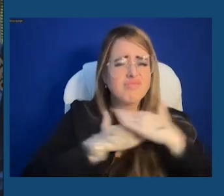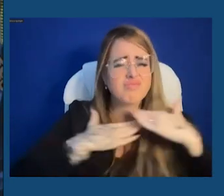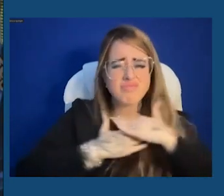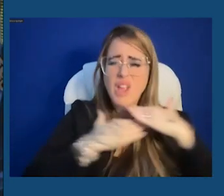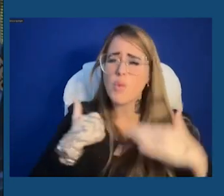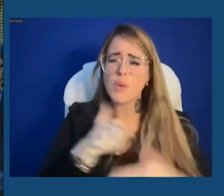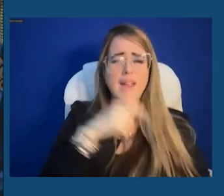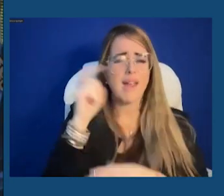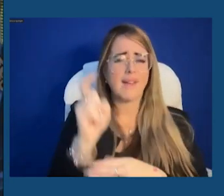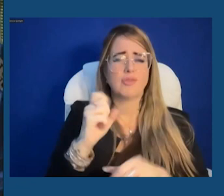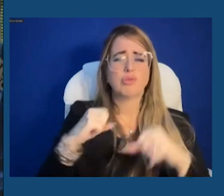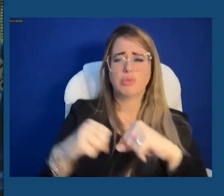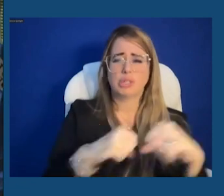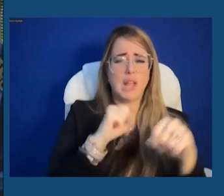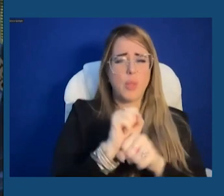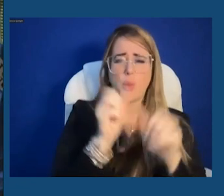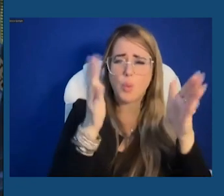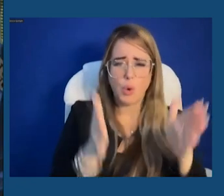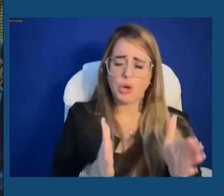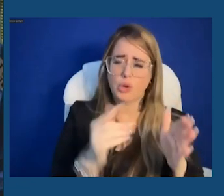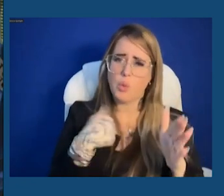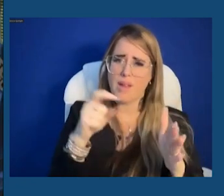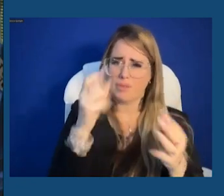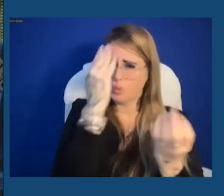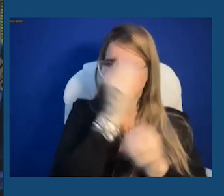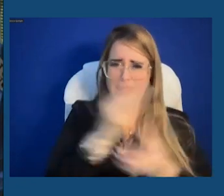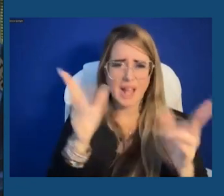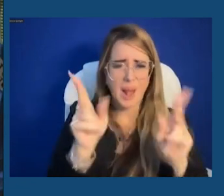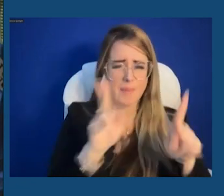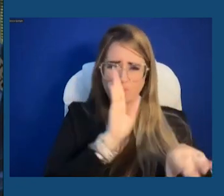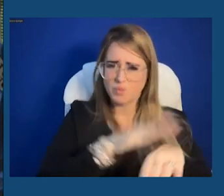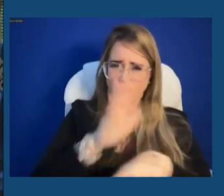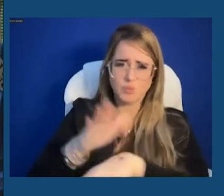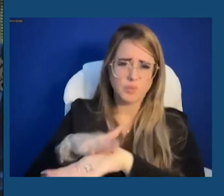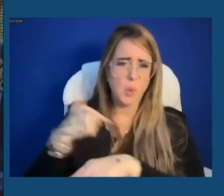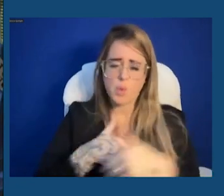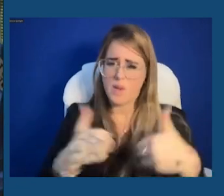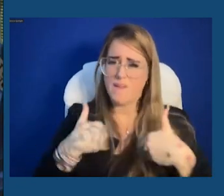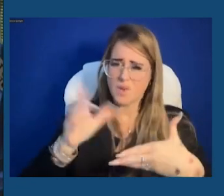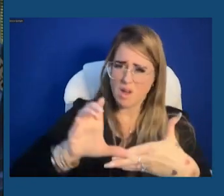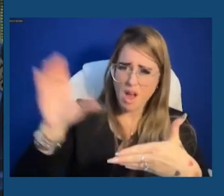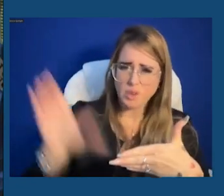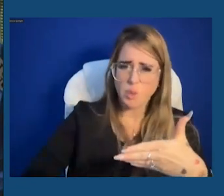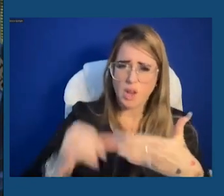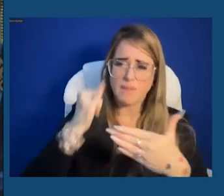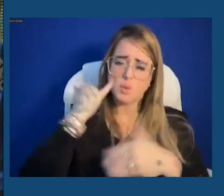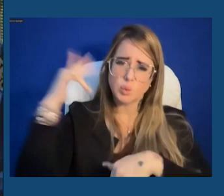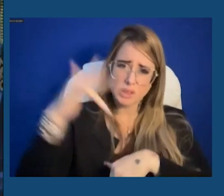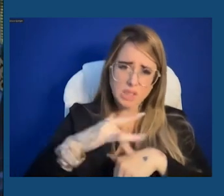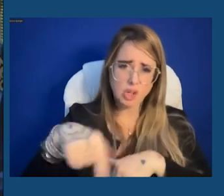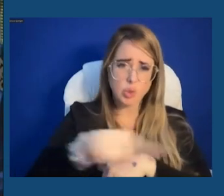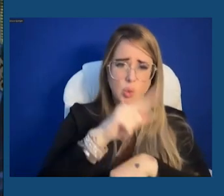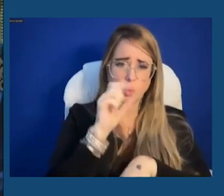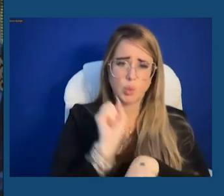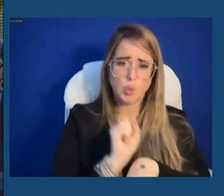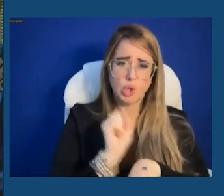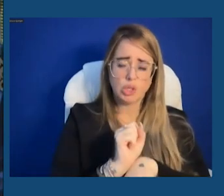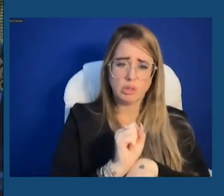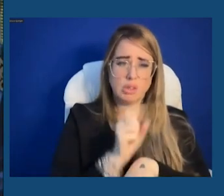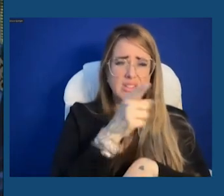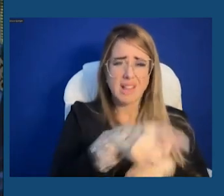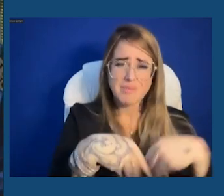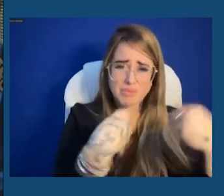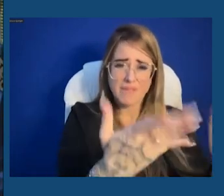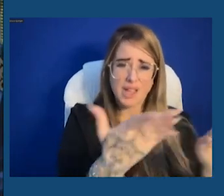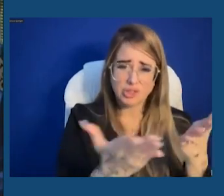protect these workers and send a message that there are consequences when you touch one of these individuals who's exposed, who's out there providing a service,